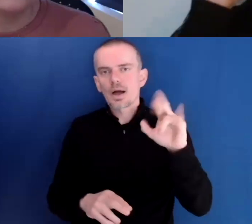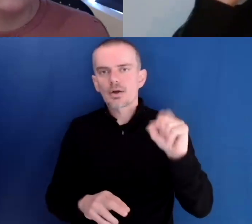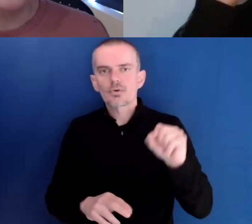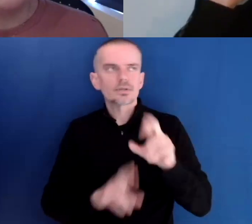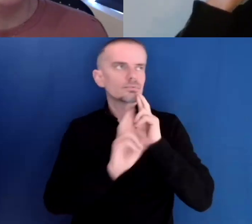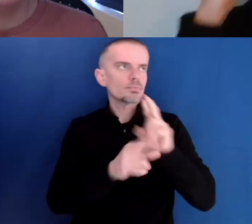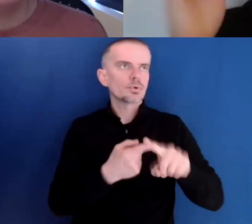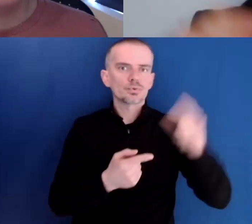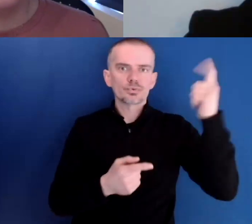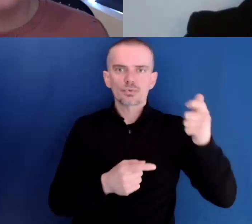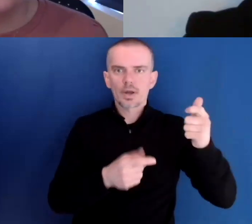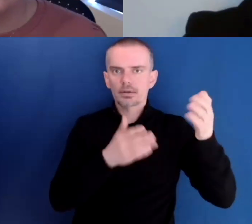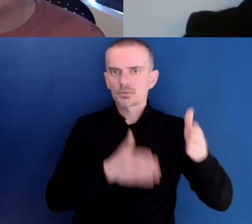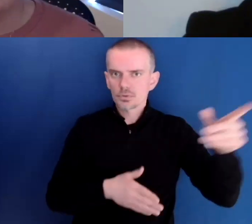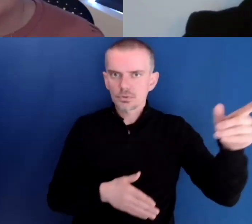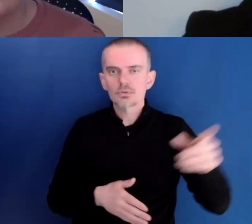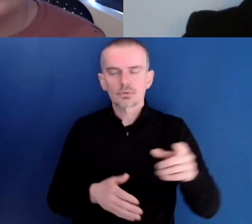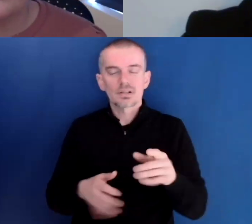Definitely worth exploring.